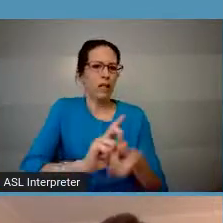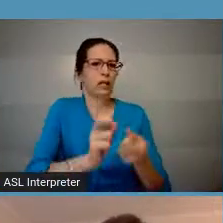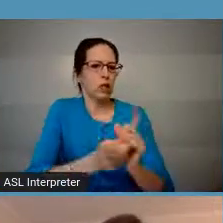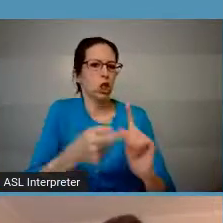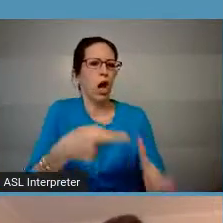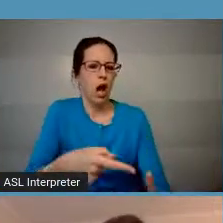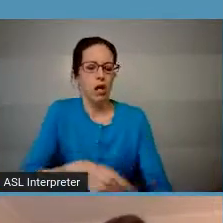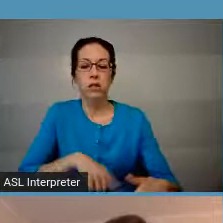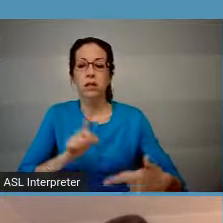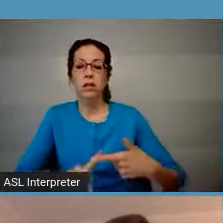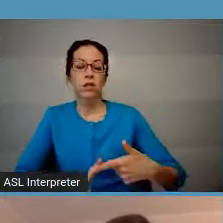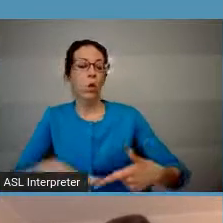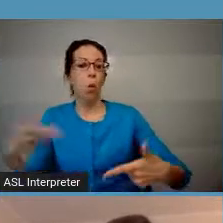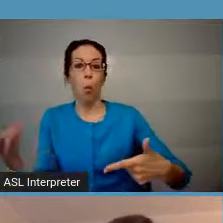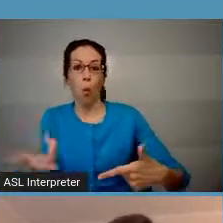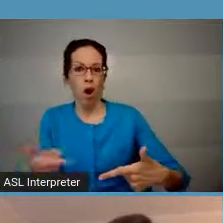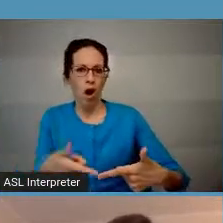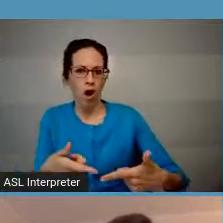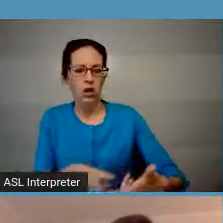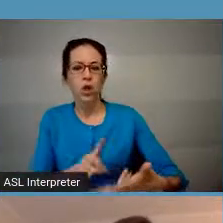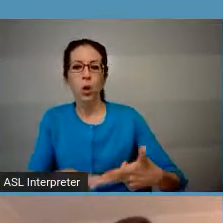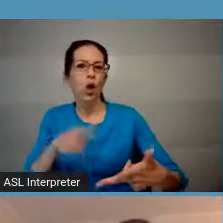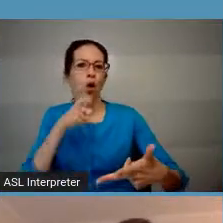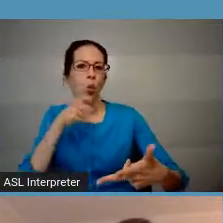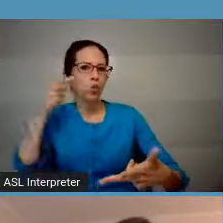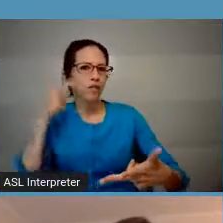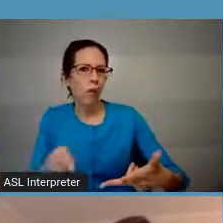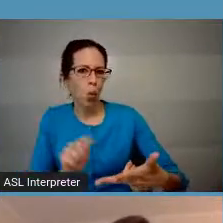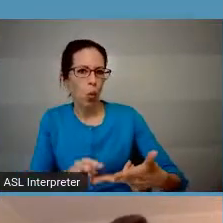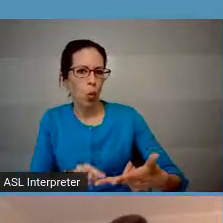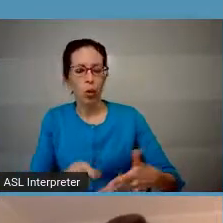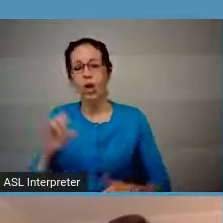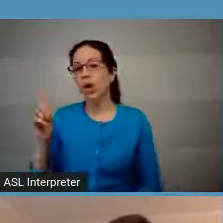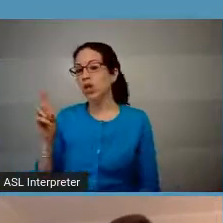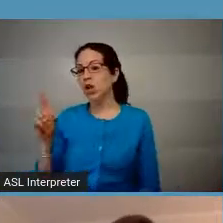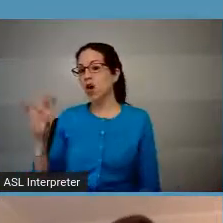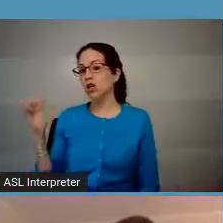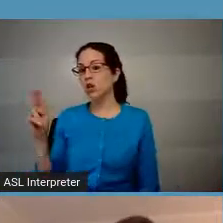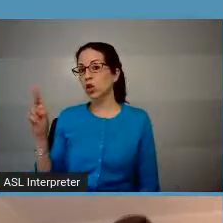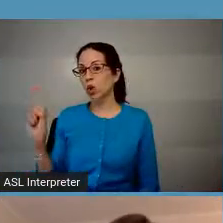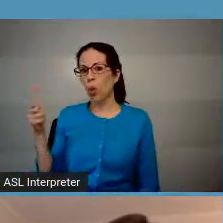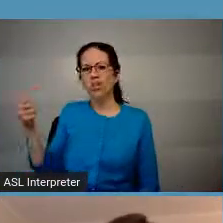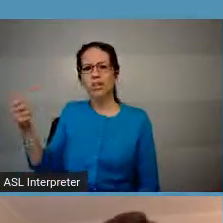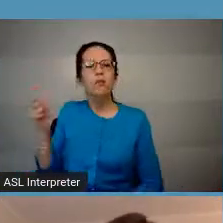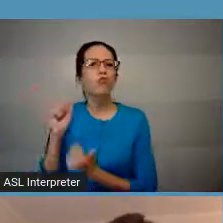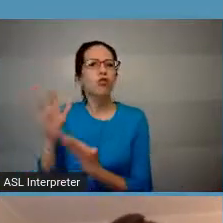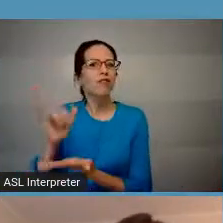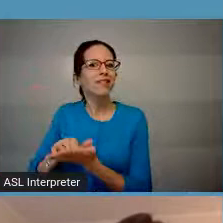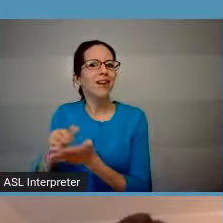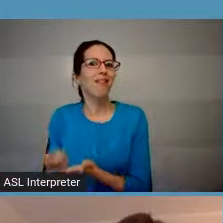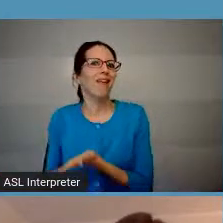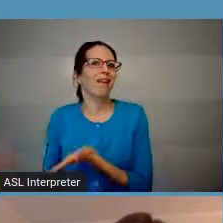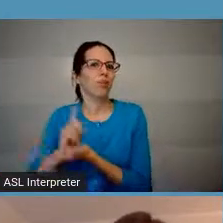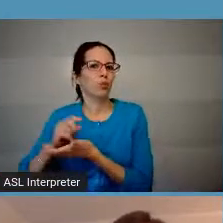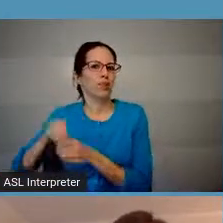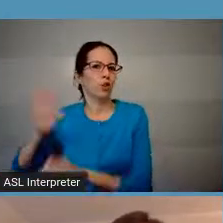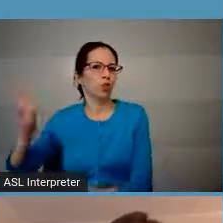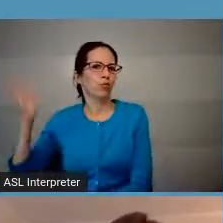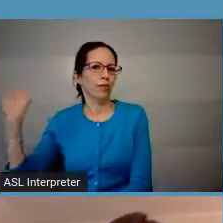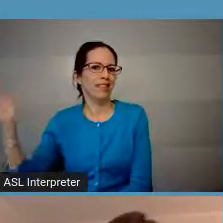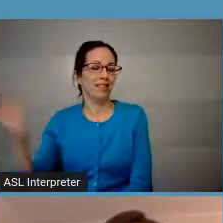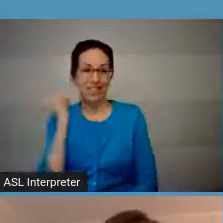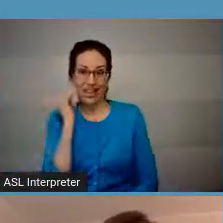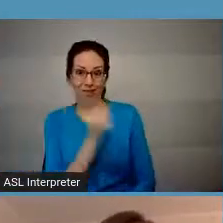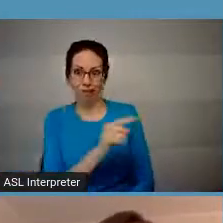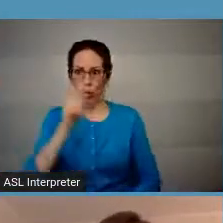who it's for. That is stuff that Dr. Jones addressed in her presentation last week. If you don't know, that's fine. Just put a